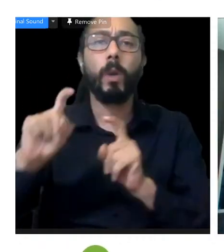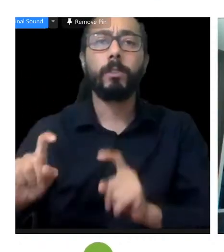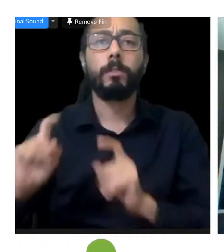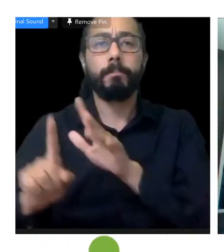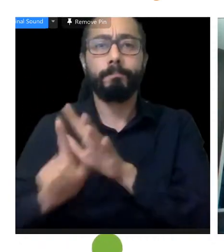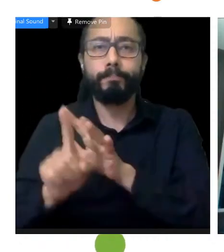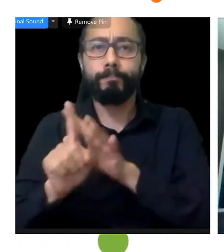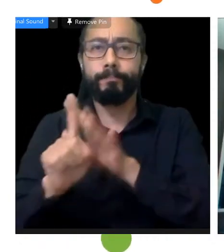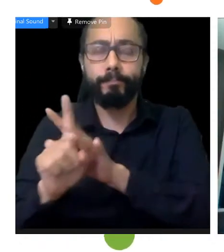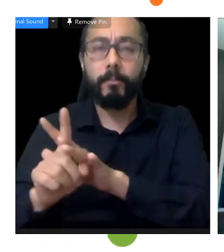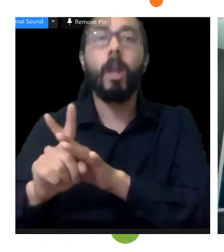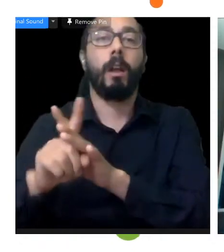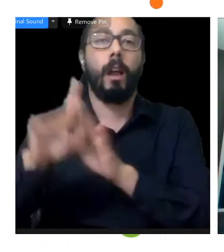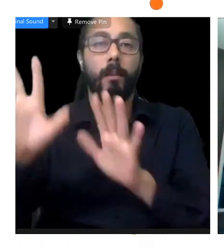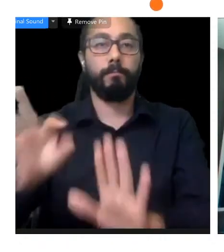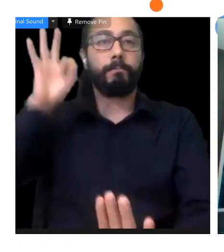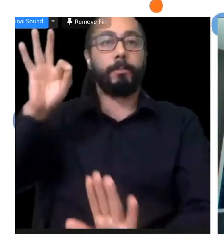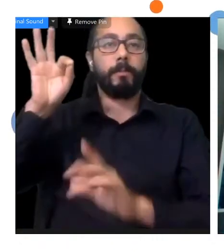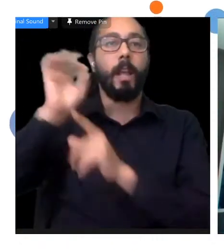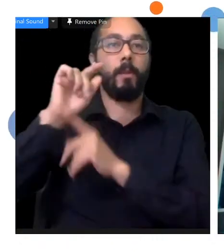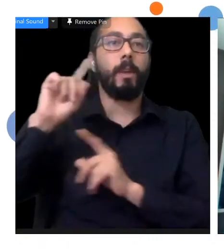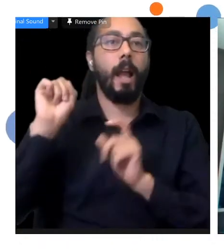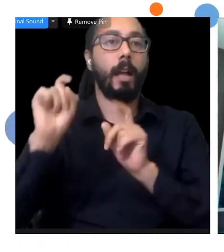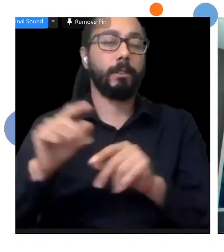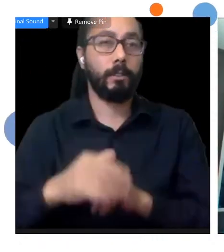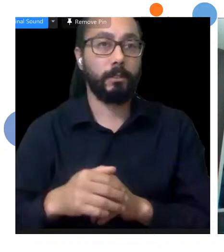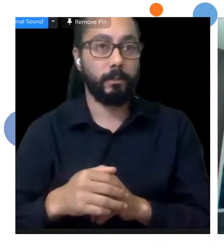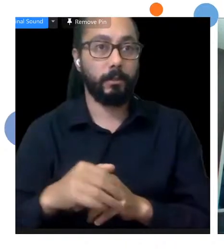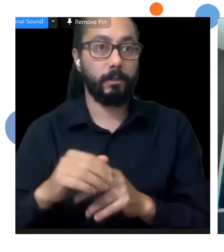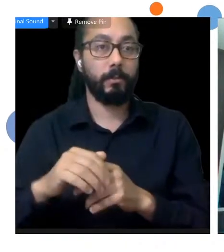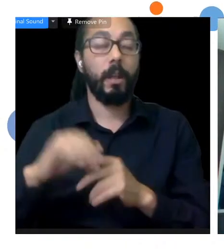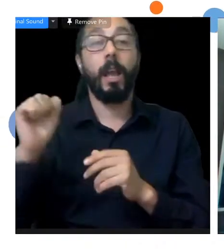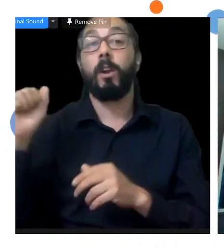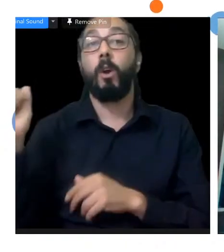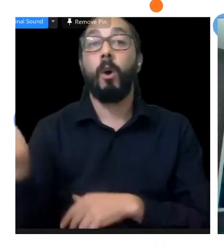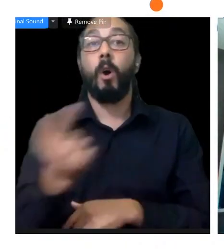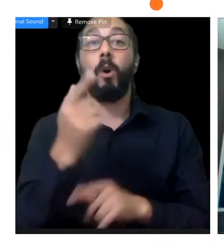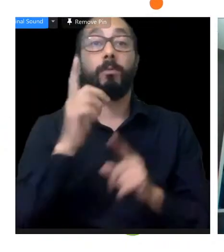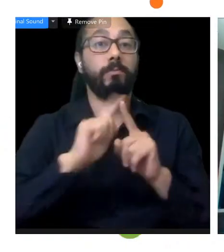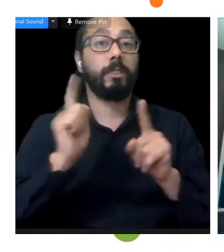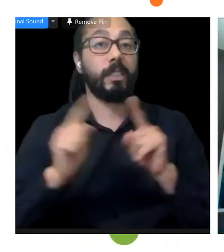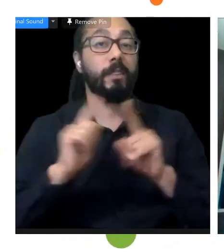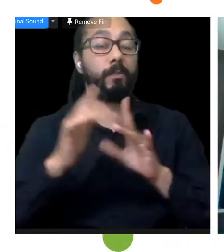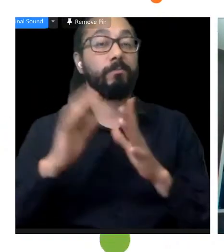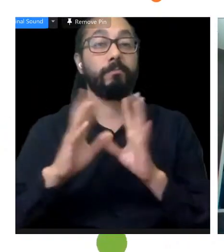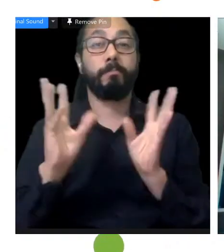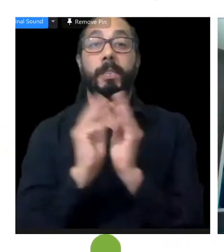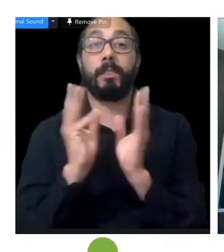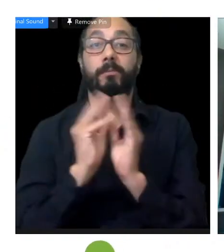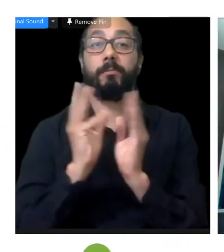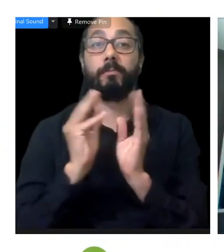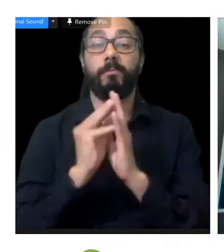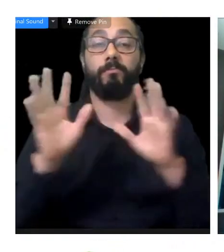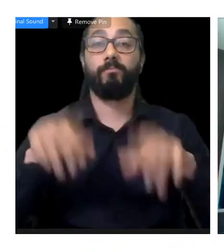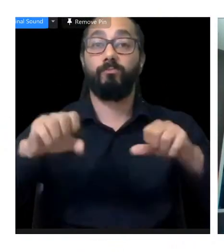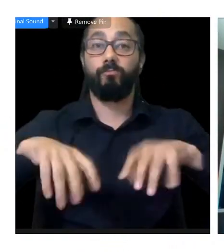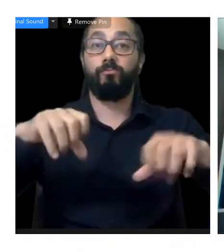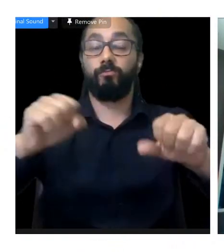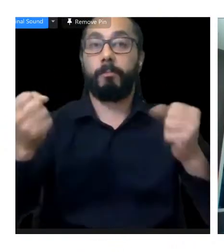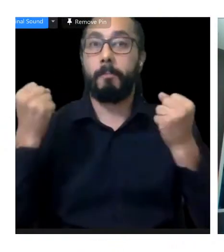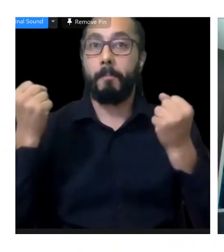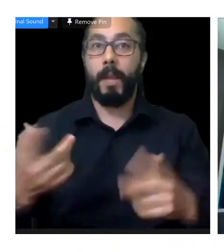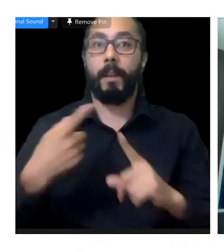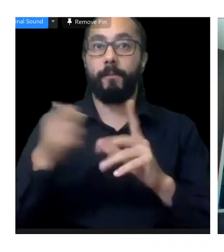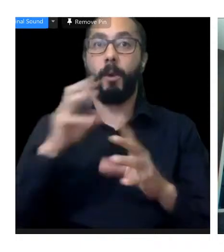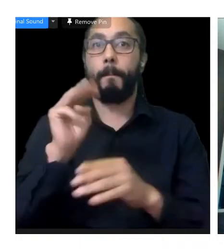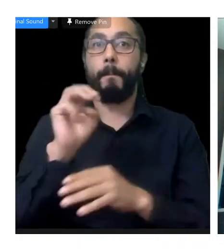Arts website. You can find all the sessions we've hosted to date there. We've done quite a few since March, so I really do encourage you to take a look. So with that, let